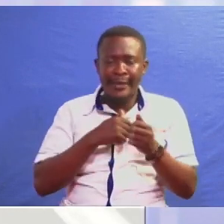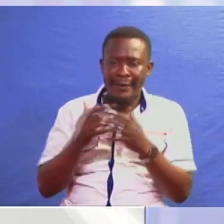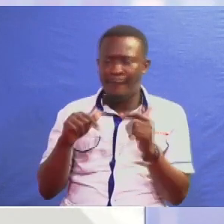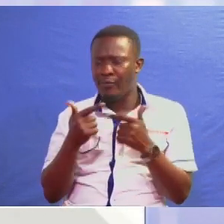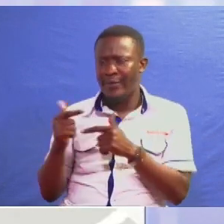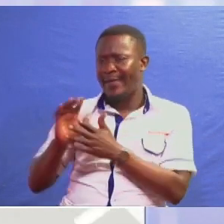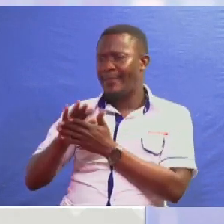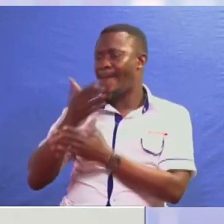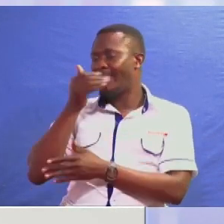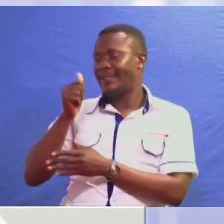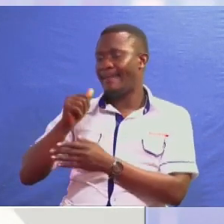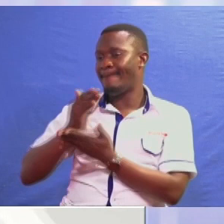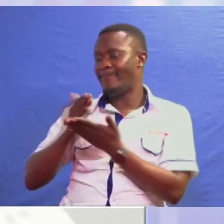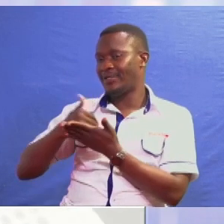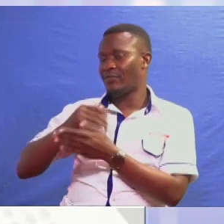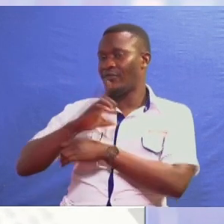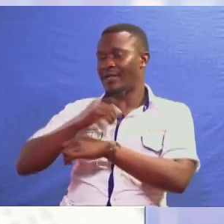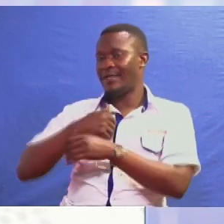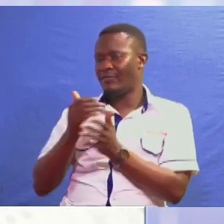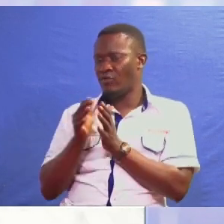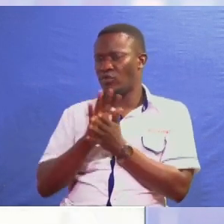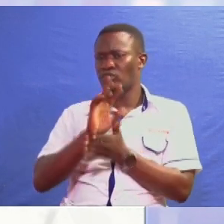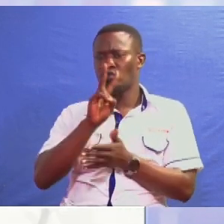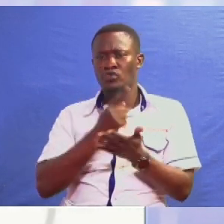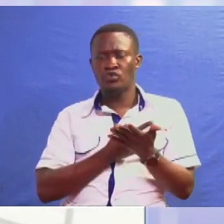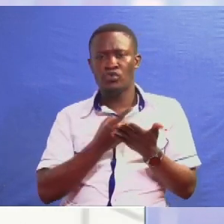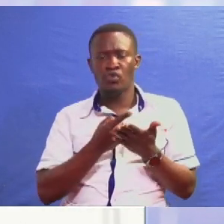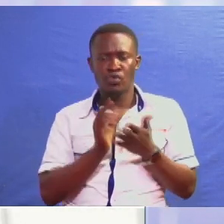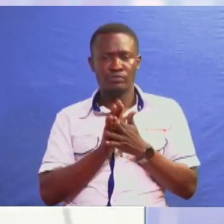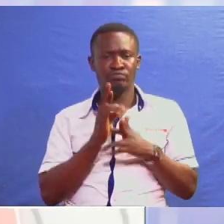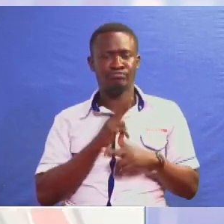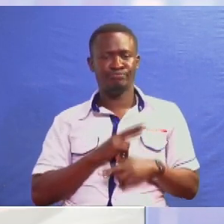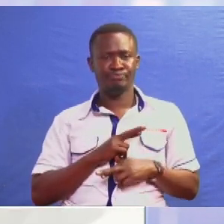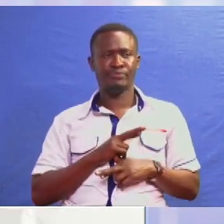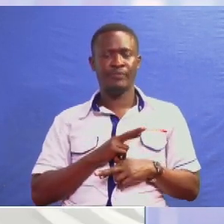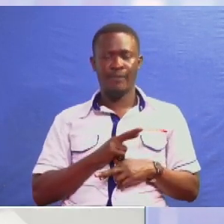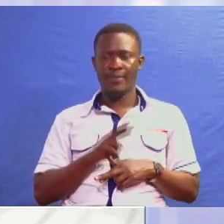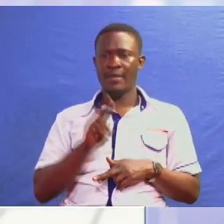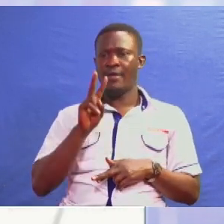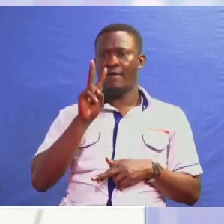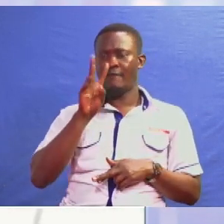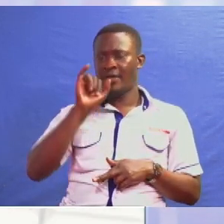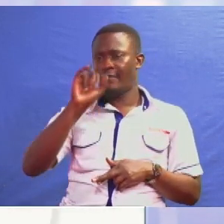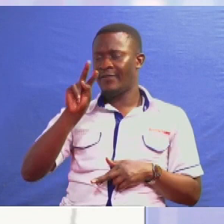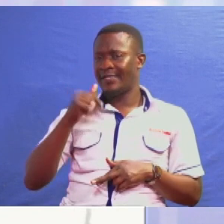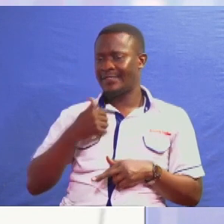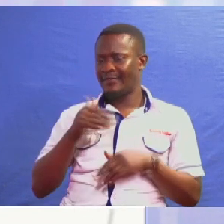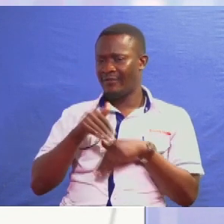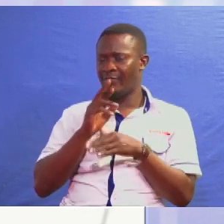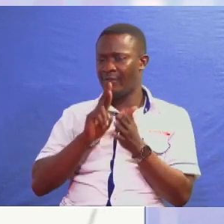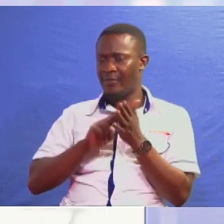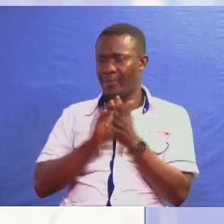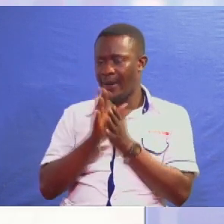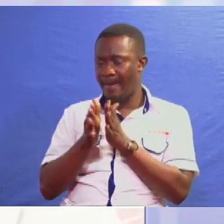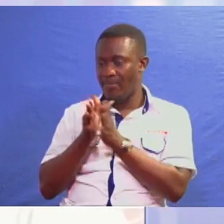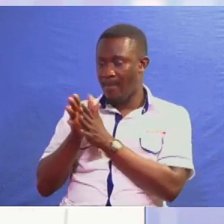better part of the day after close to 2 weeks of relatively calm. And as Victor Washira explains in the following report, the